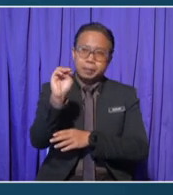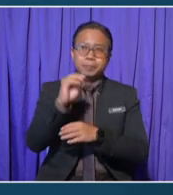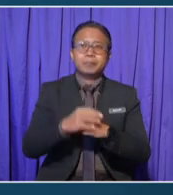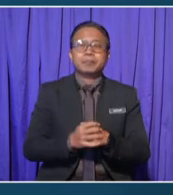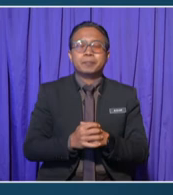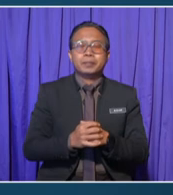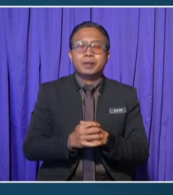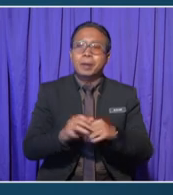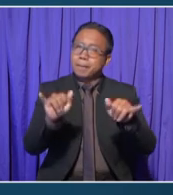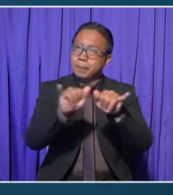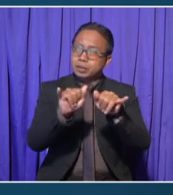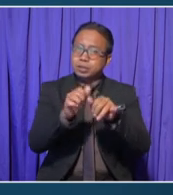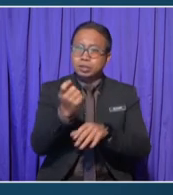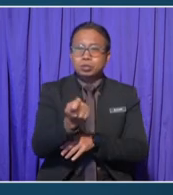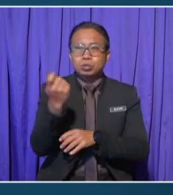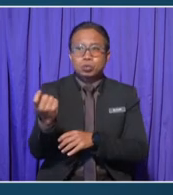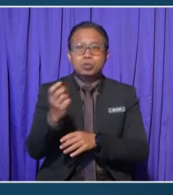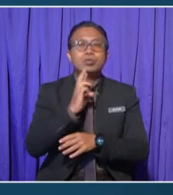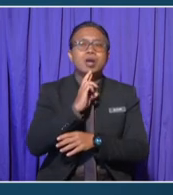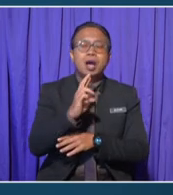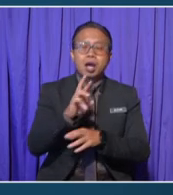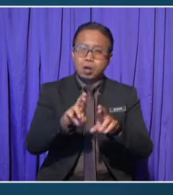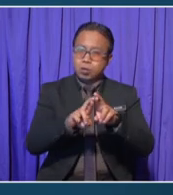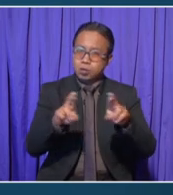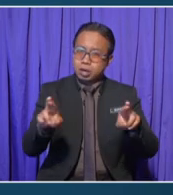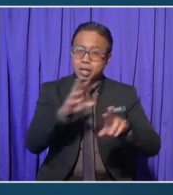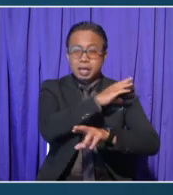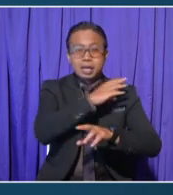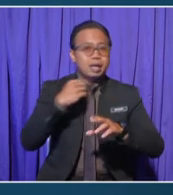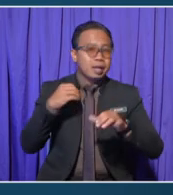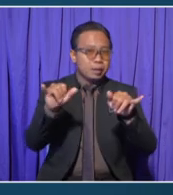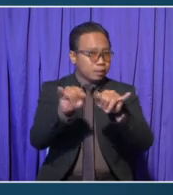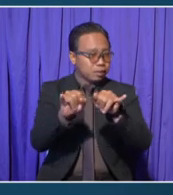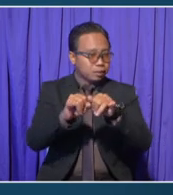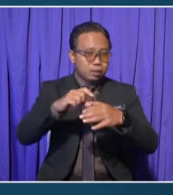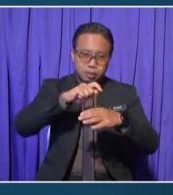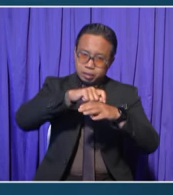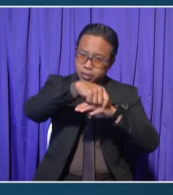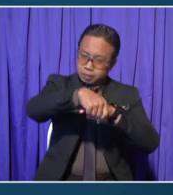The measuring tools are ruler and a measuring tape.